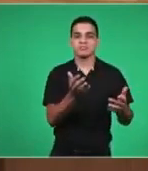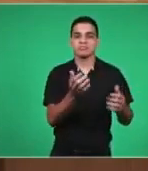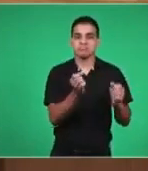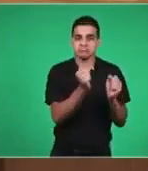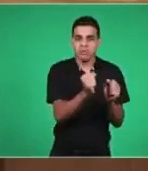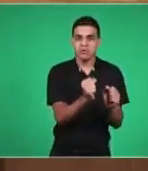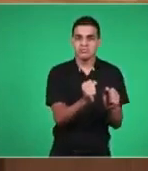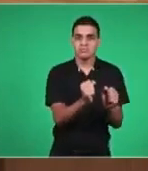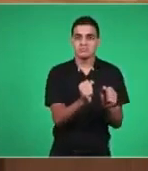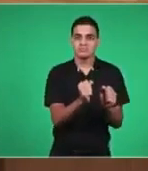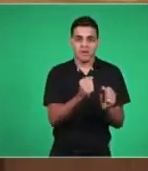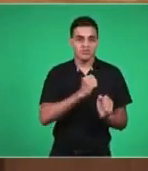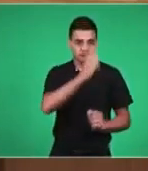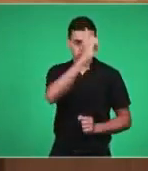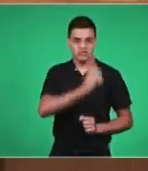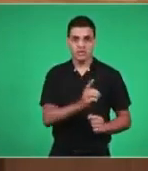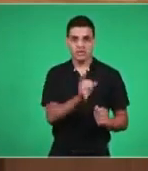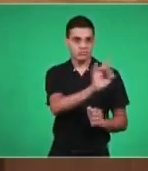theaters.